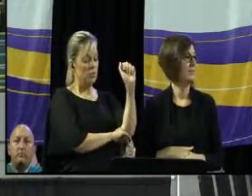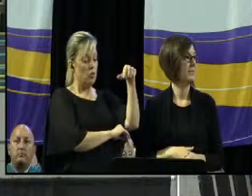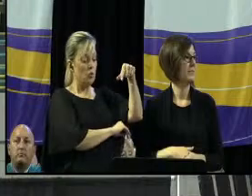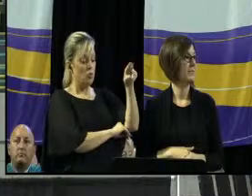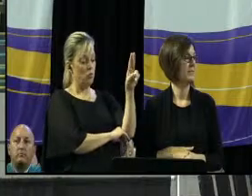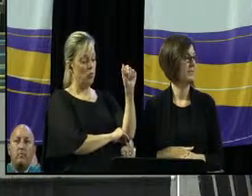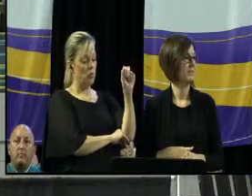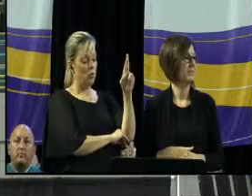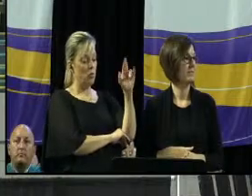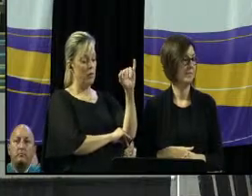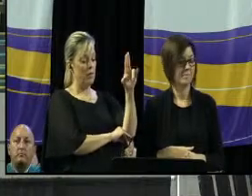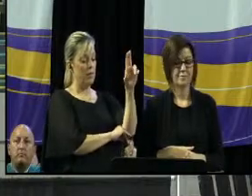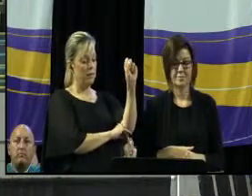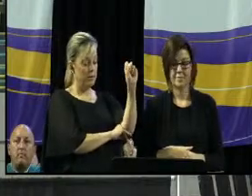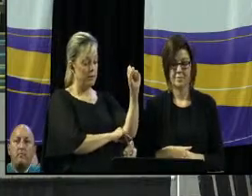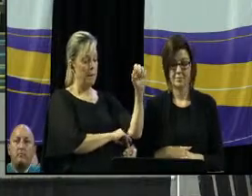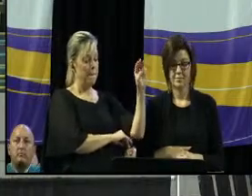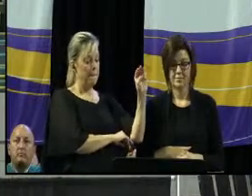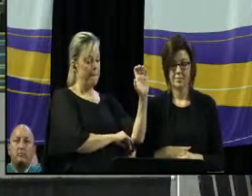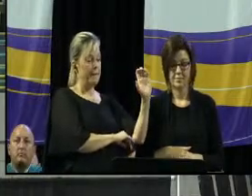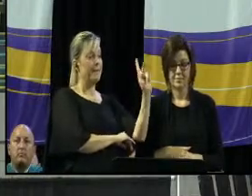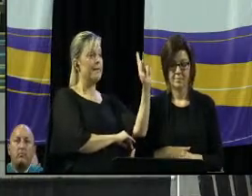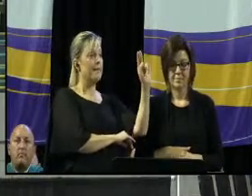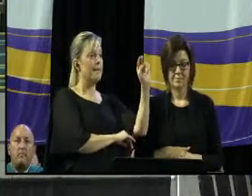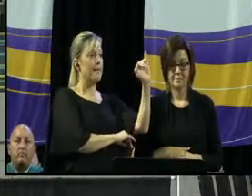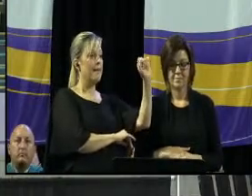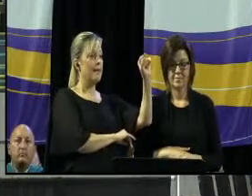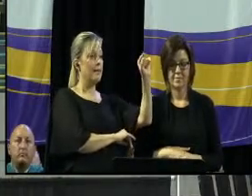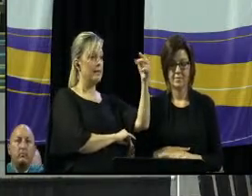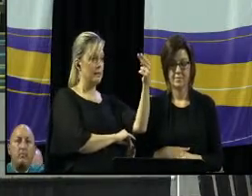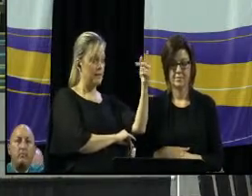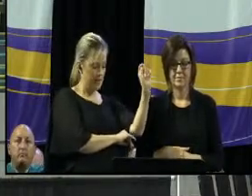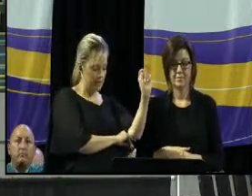Jaquarius Omarion McKnight.